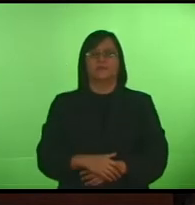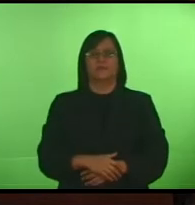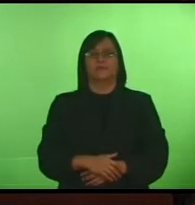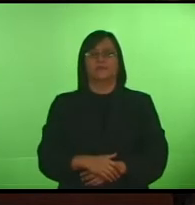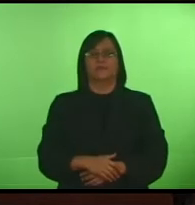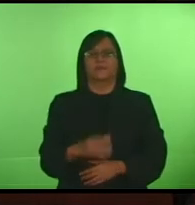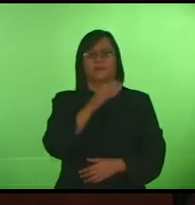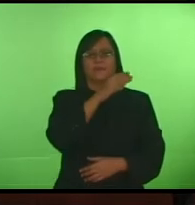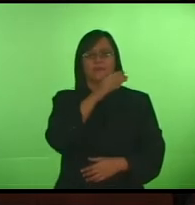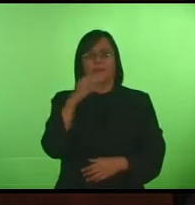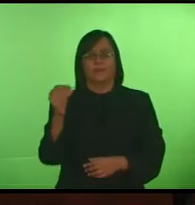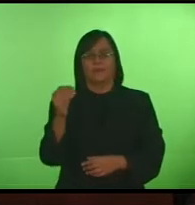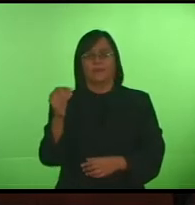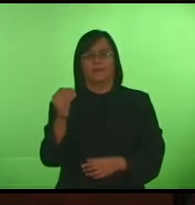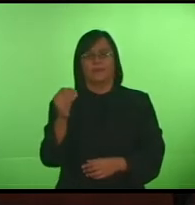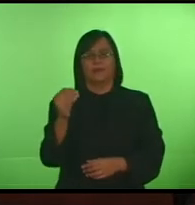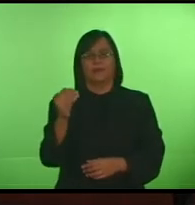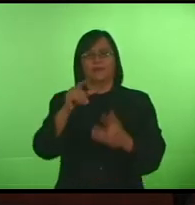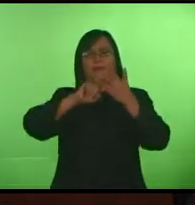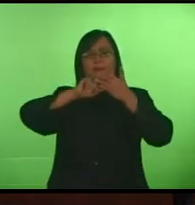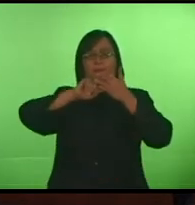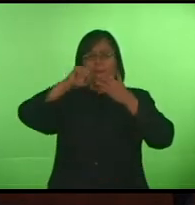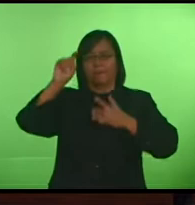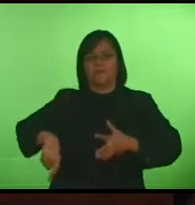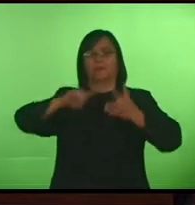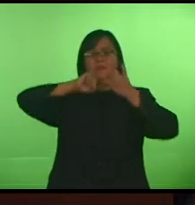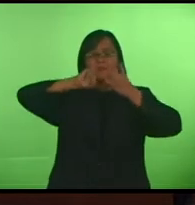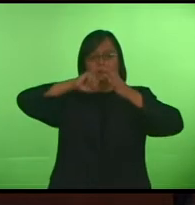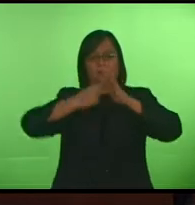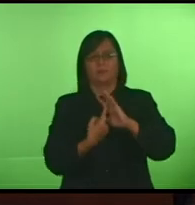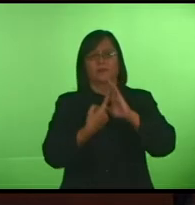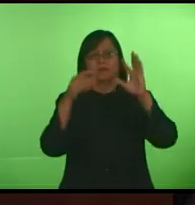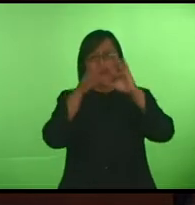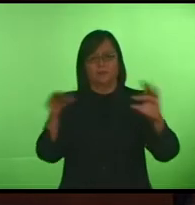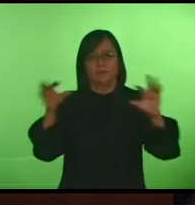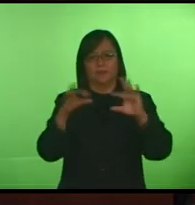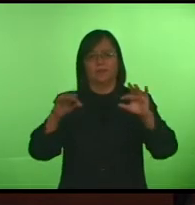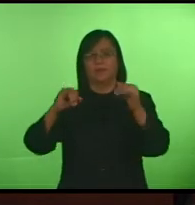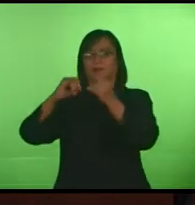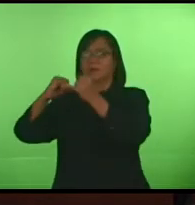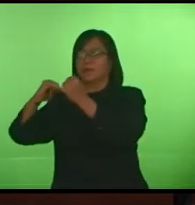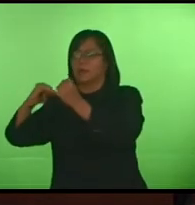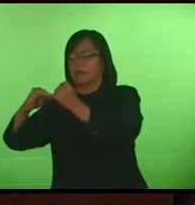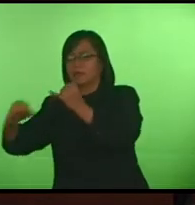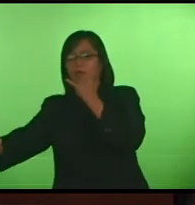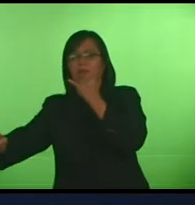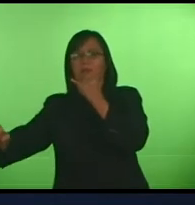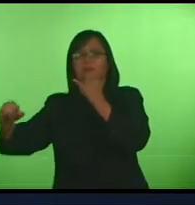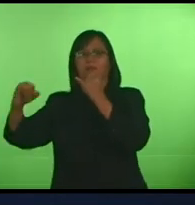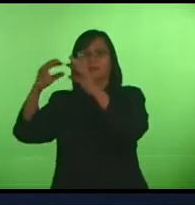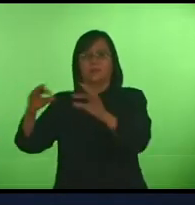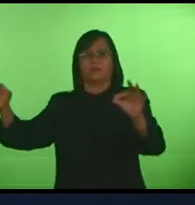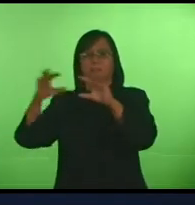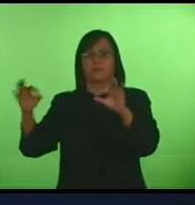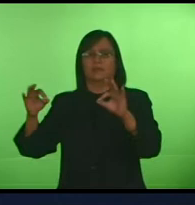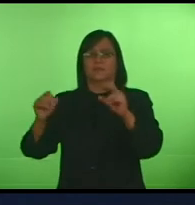at the beginning of the topic sentence. The end of the sentence, a very scary movie, is